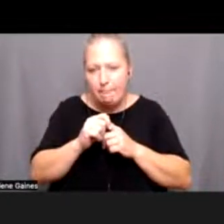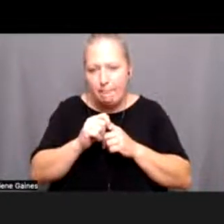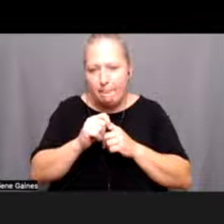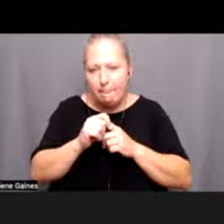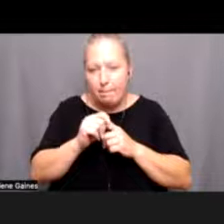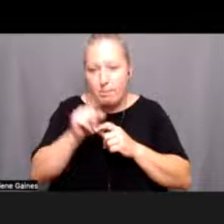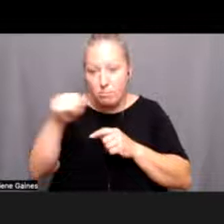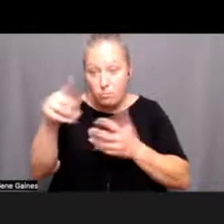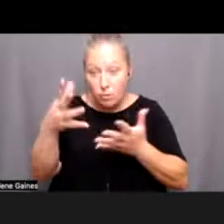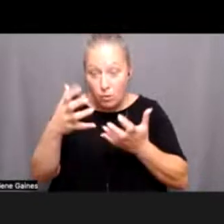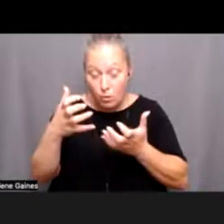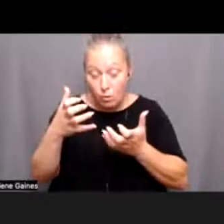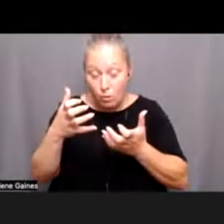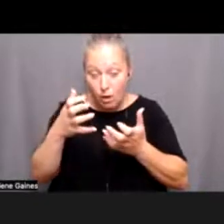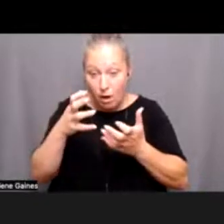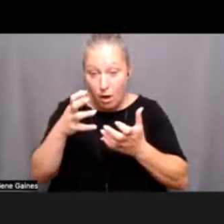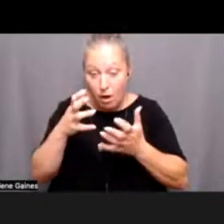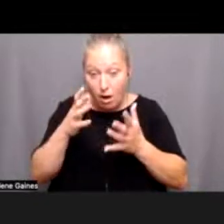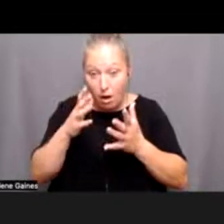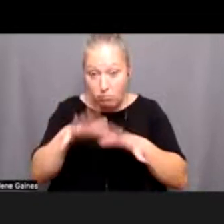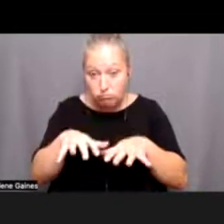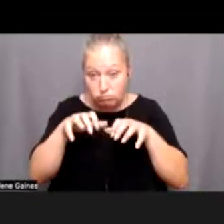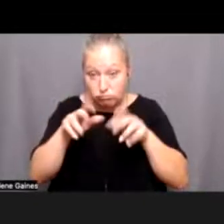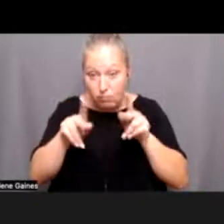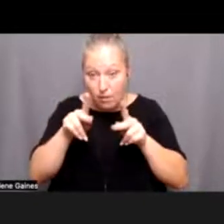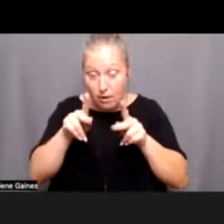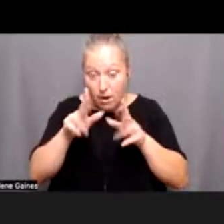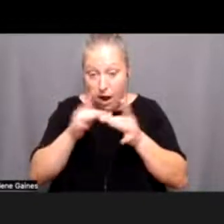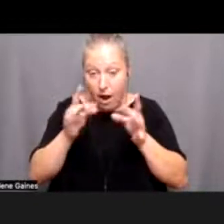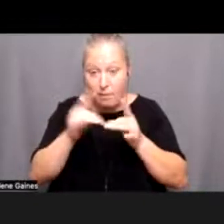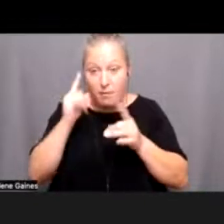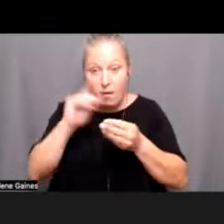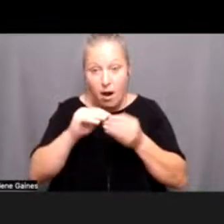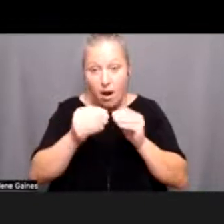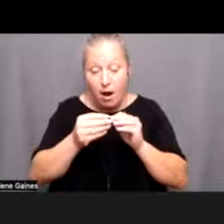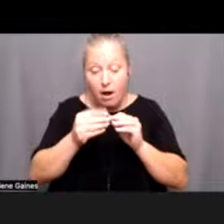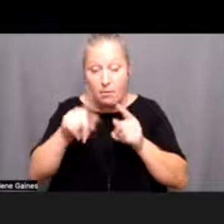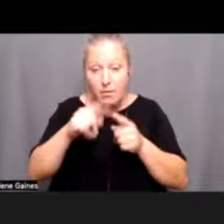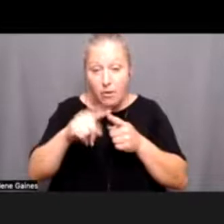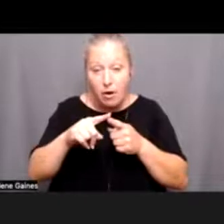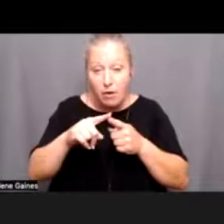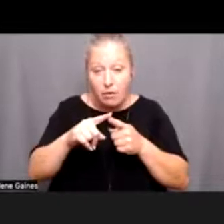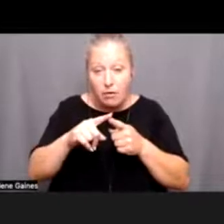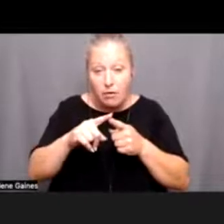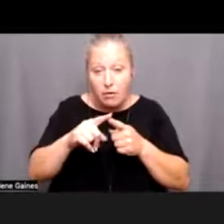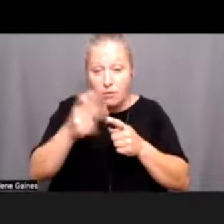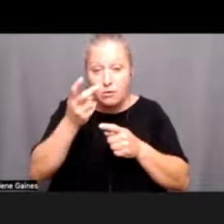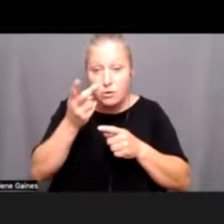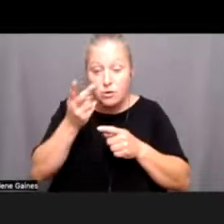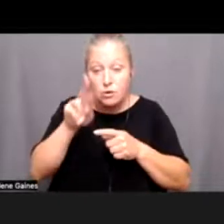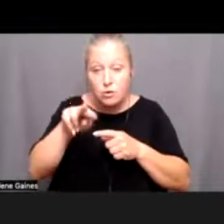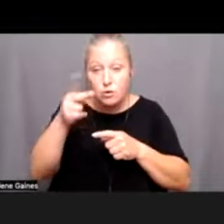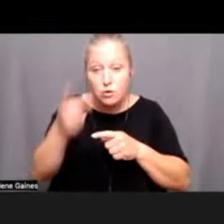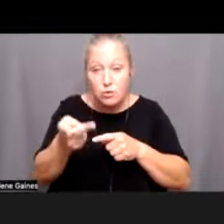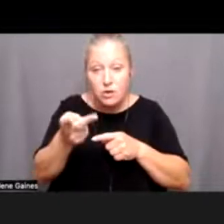Would you guys like to make any public comments on the item regarding the switching of